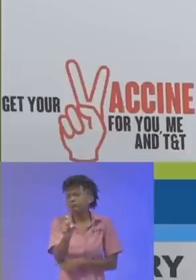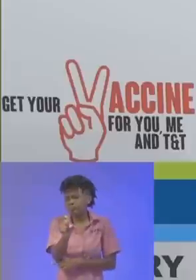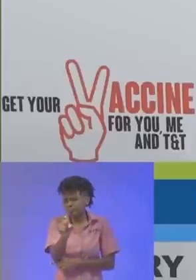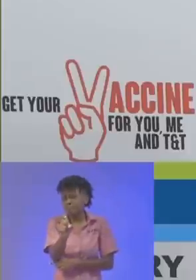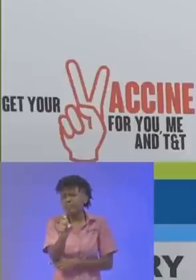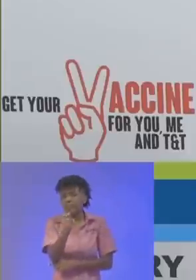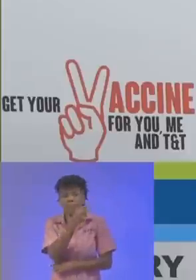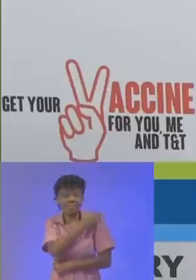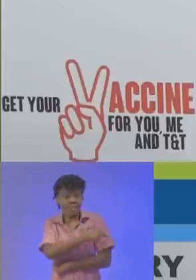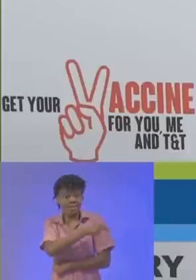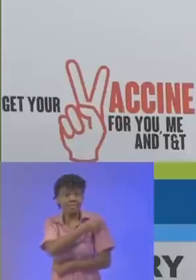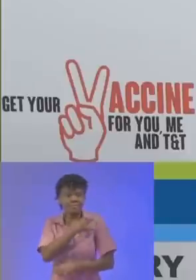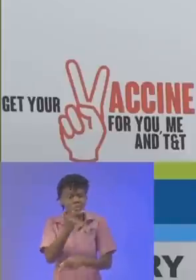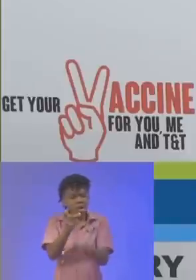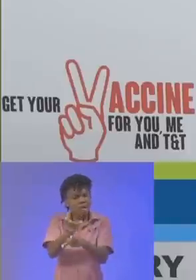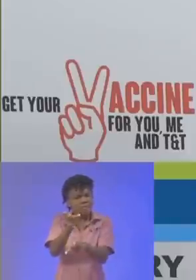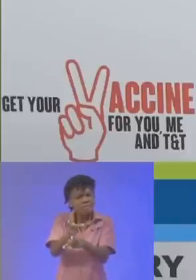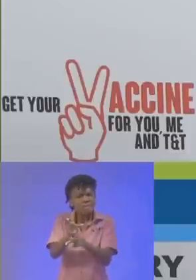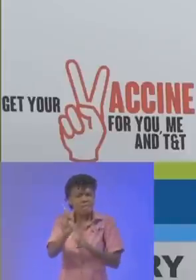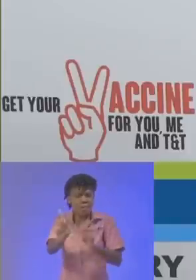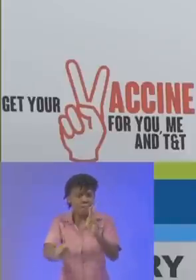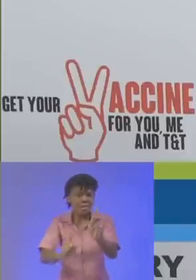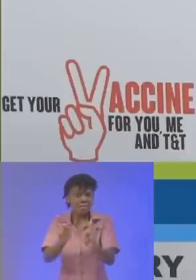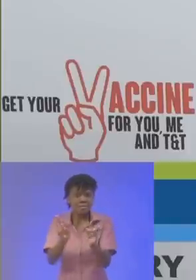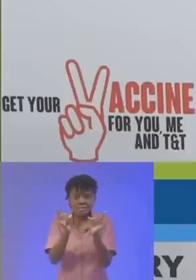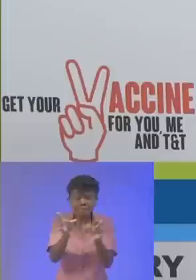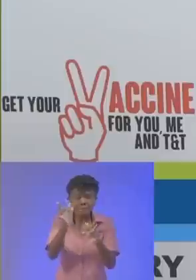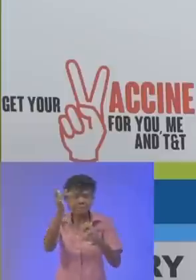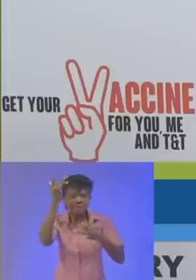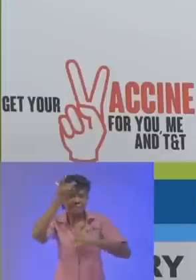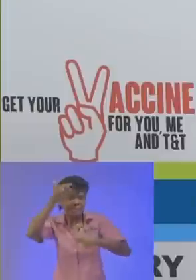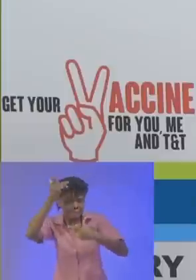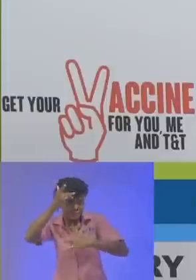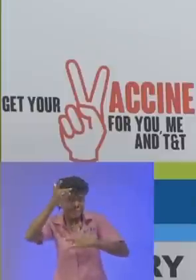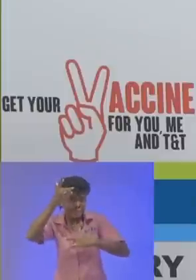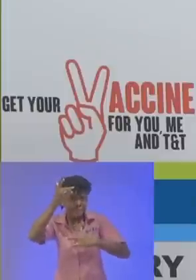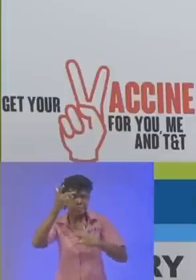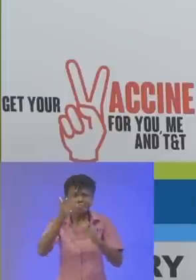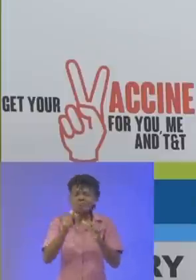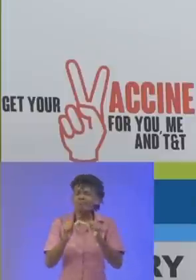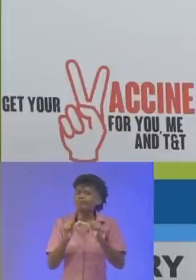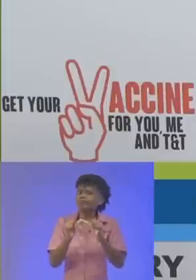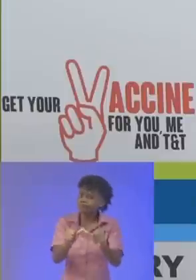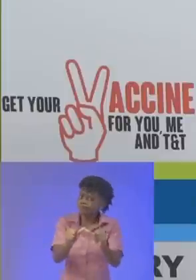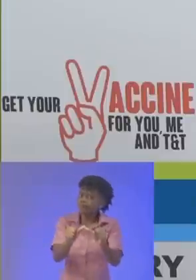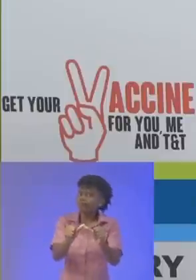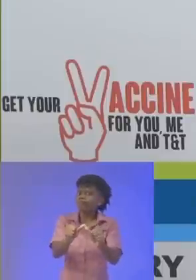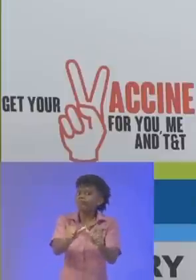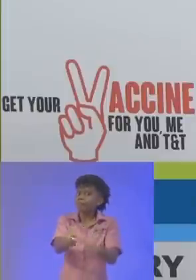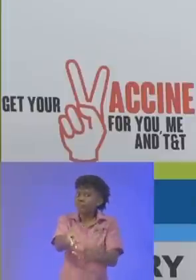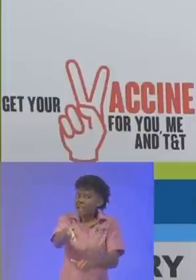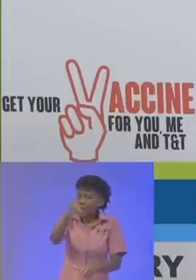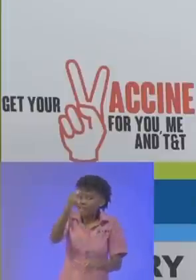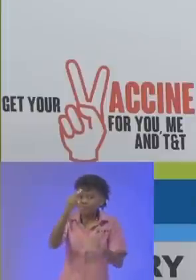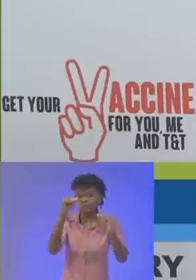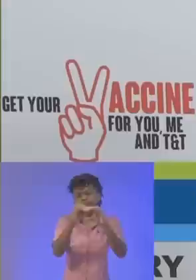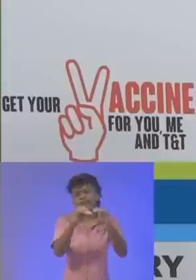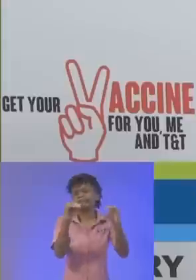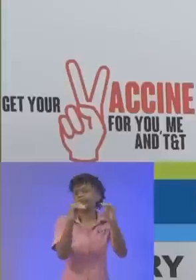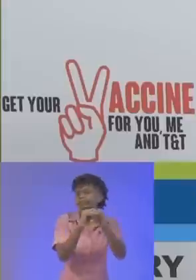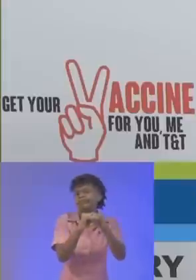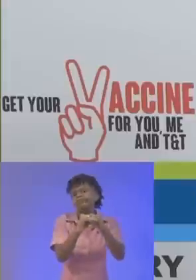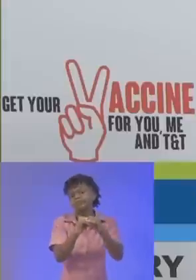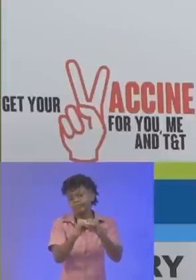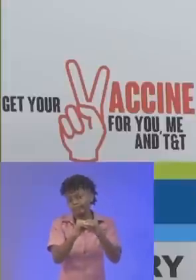the severely and critically ill patients continue to have high occupancies. So overall, we are seeing